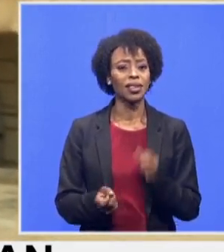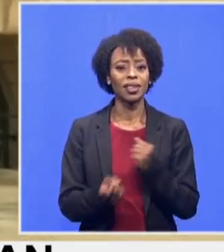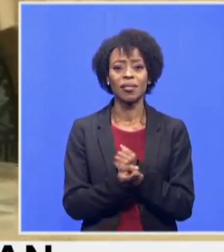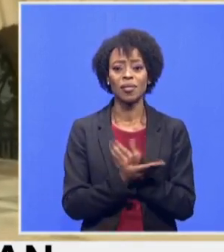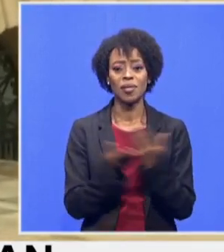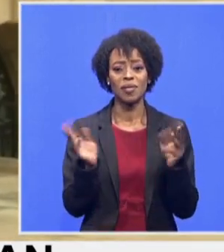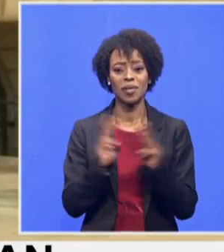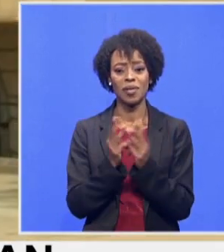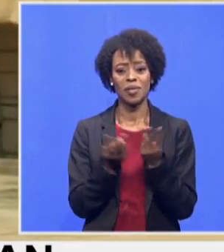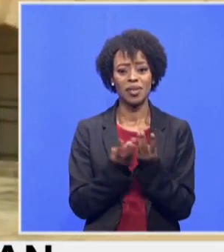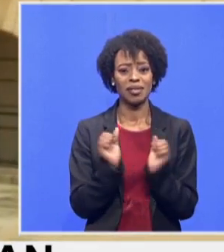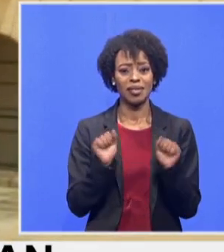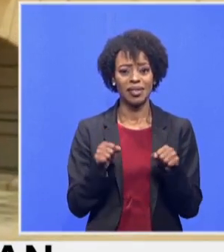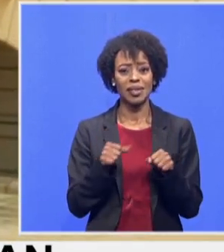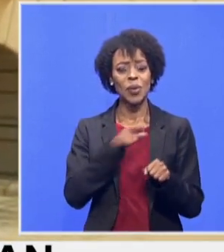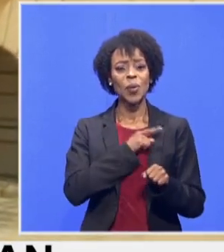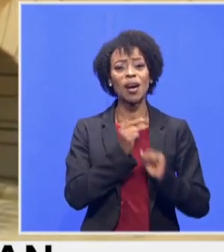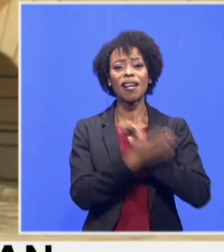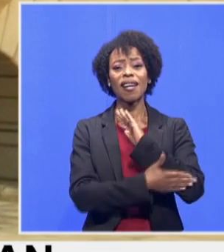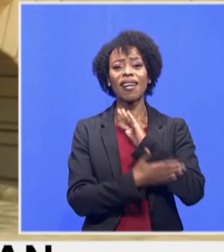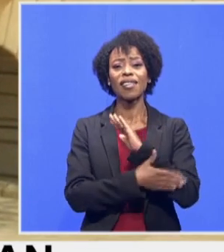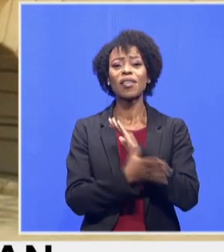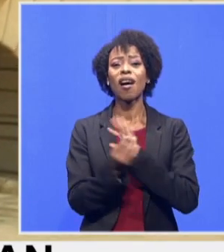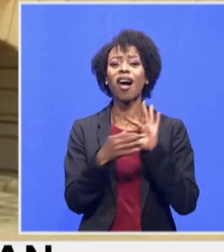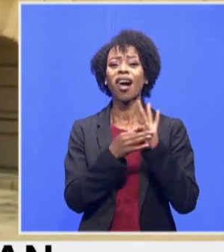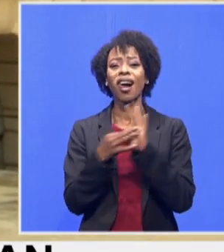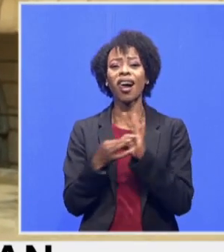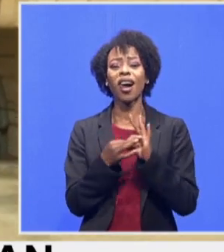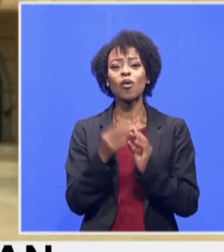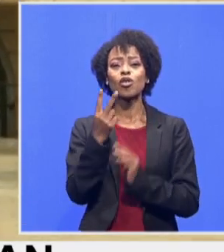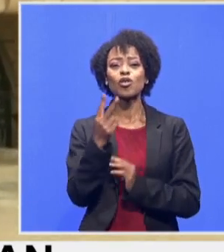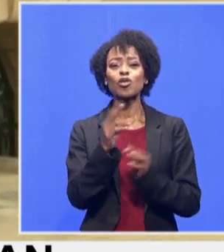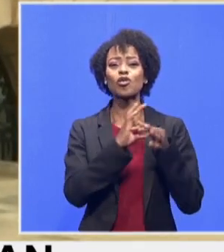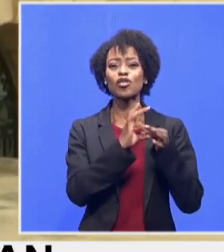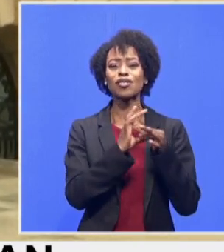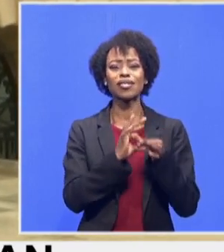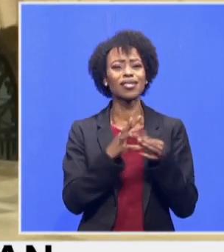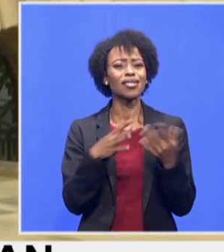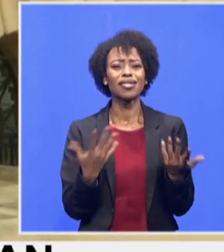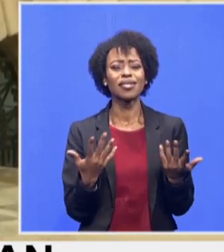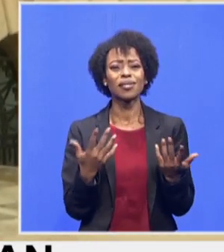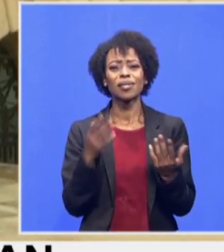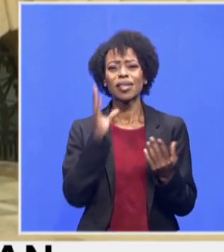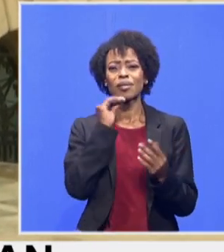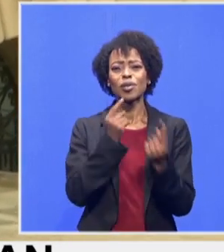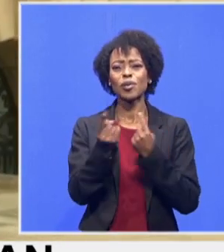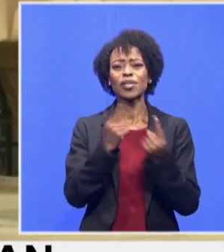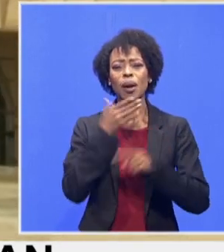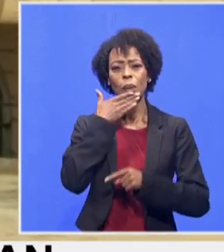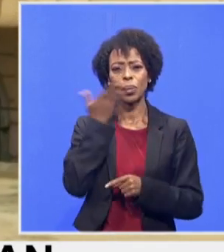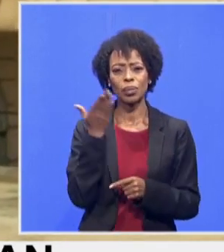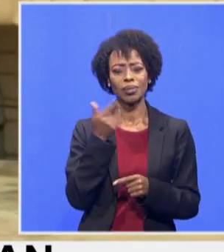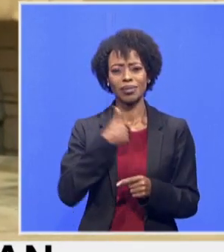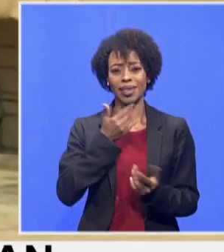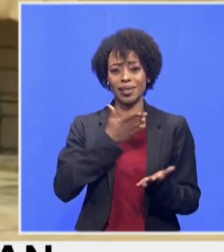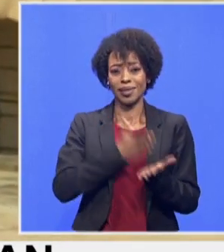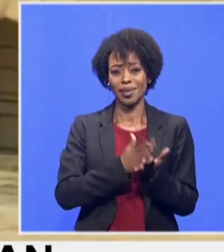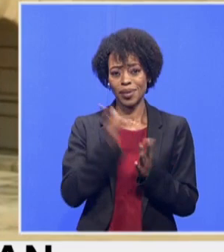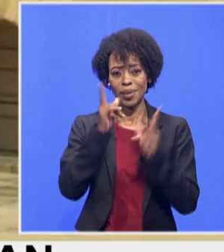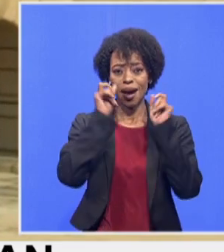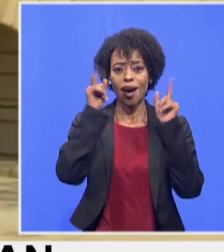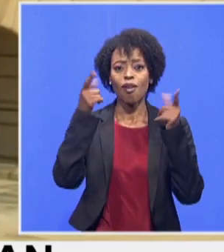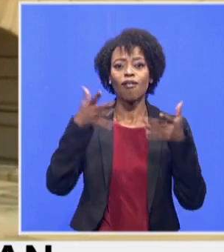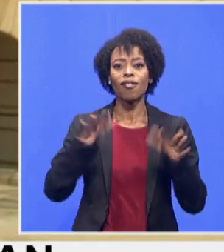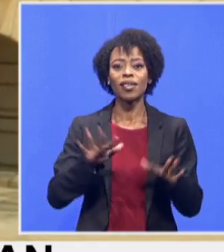the world, really. For a country to have relationship with two countries which don't even speak to each other. I'm sure you must be